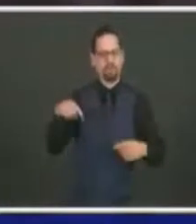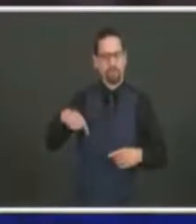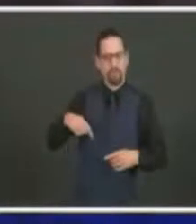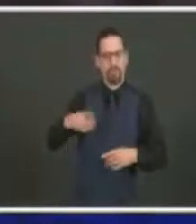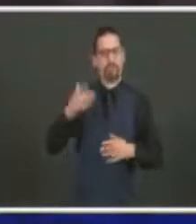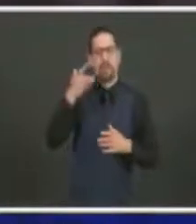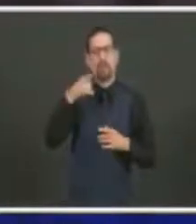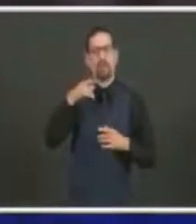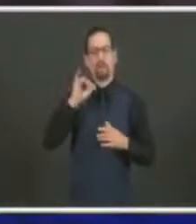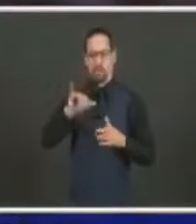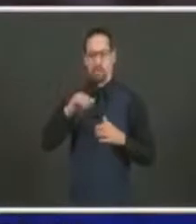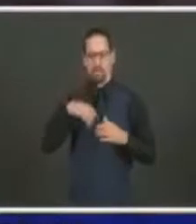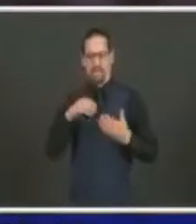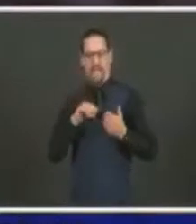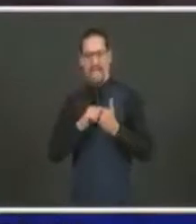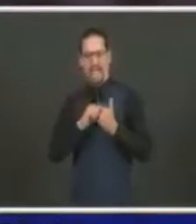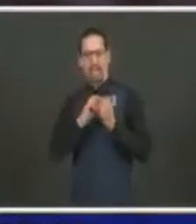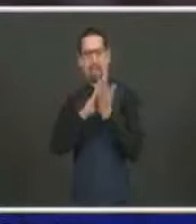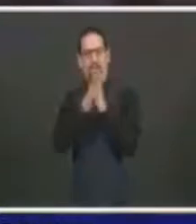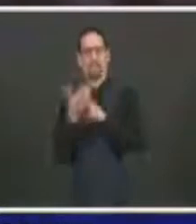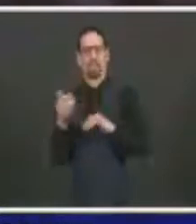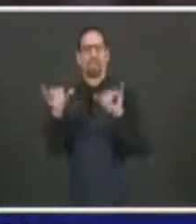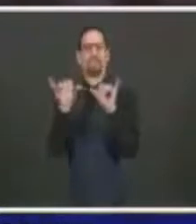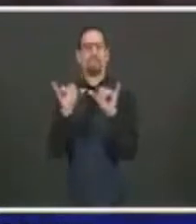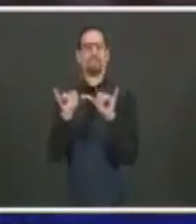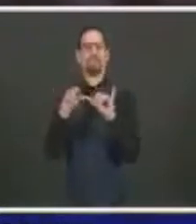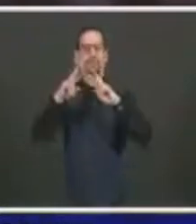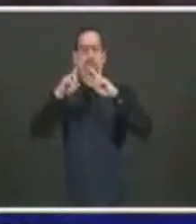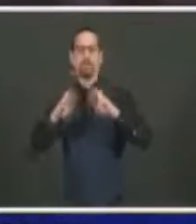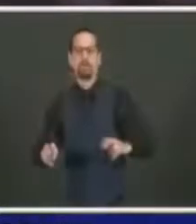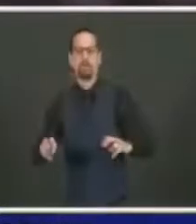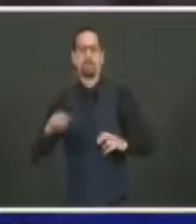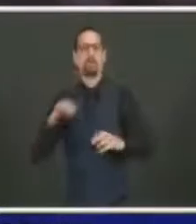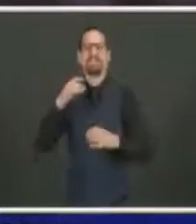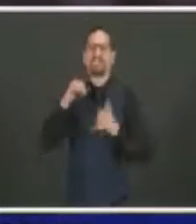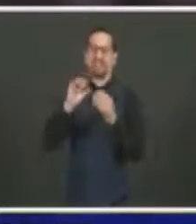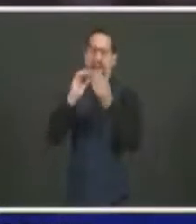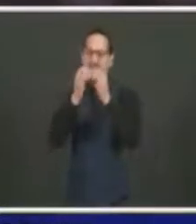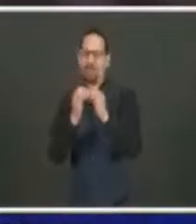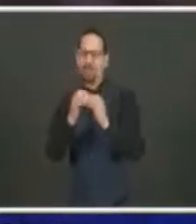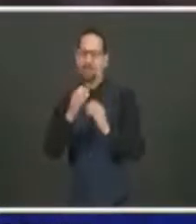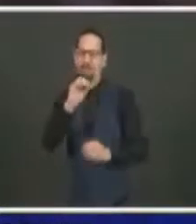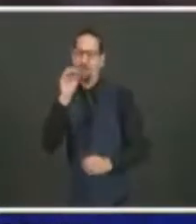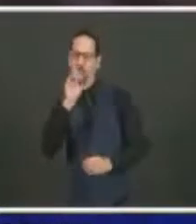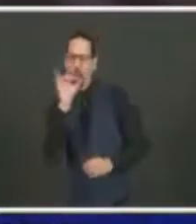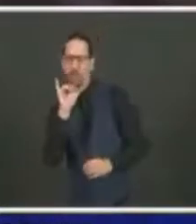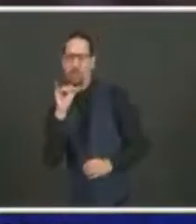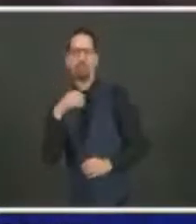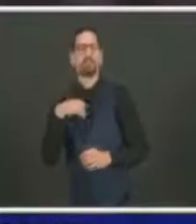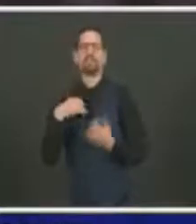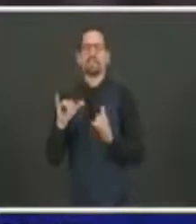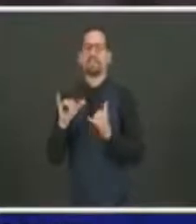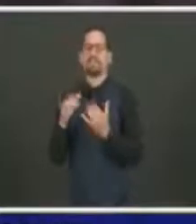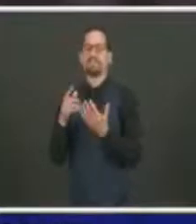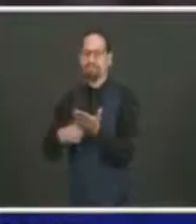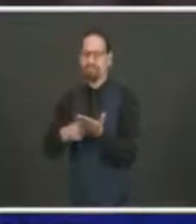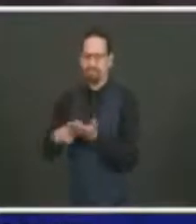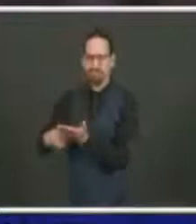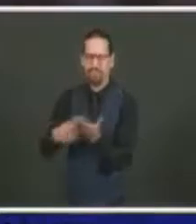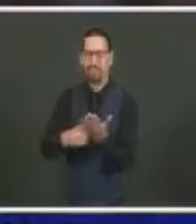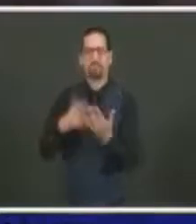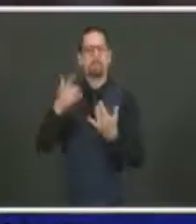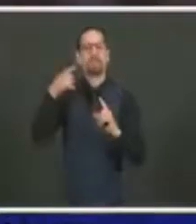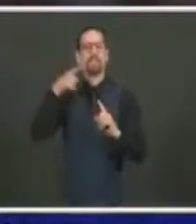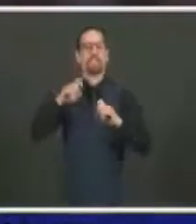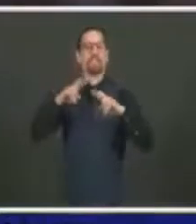for, we are assessing that. We're going to actually do a more thorough analysis of the other